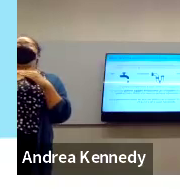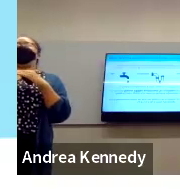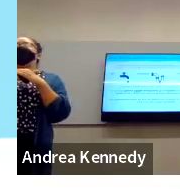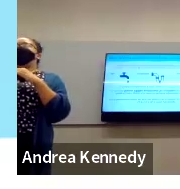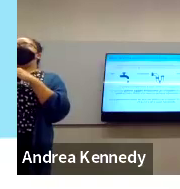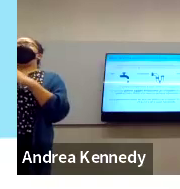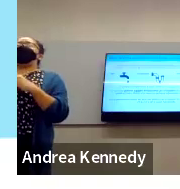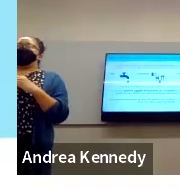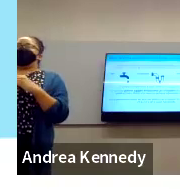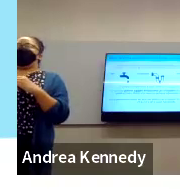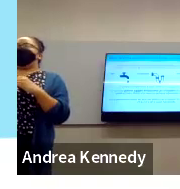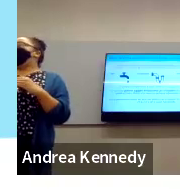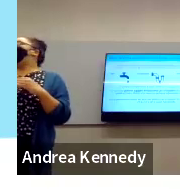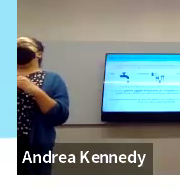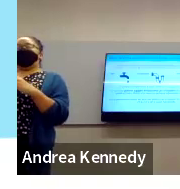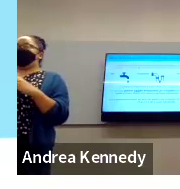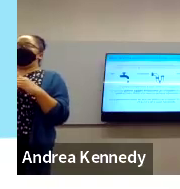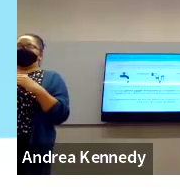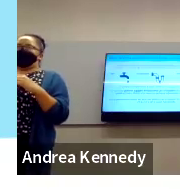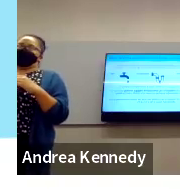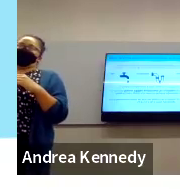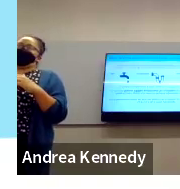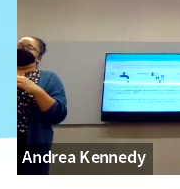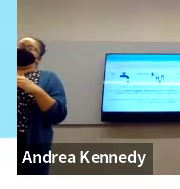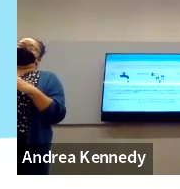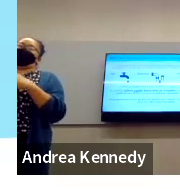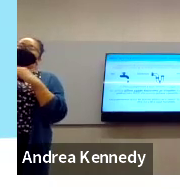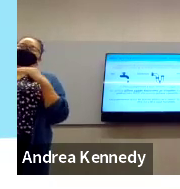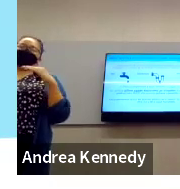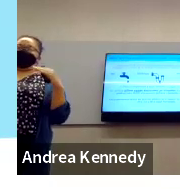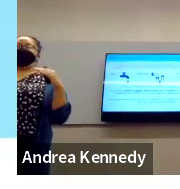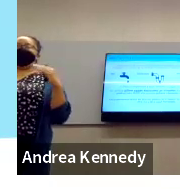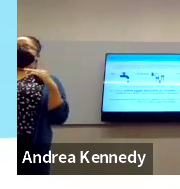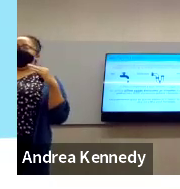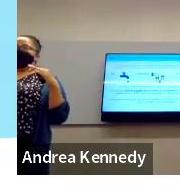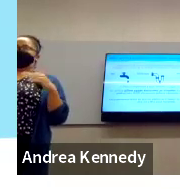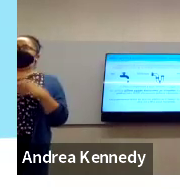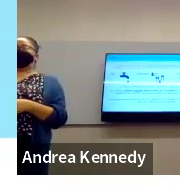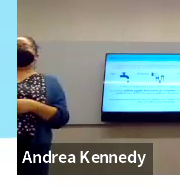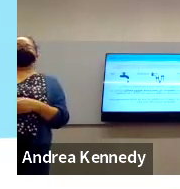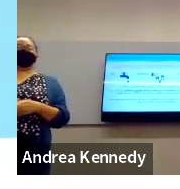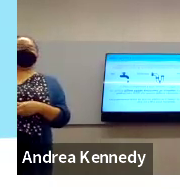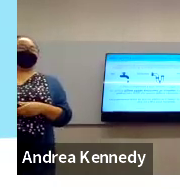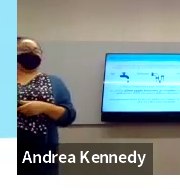rate. And then from there, you just have the one rent increase per year, but it's just a flat, steady